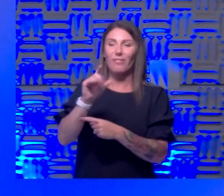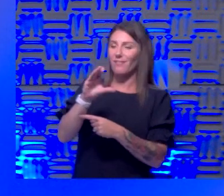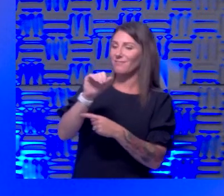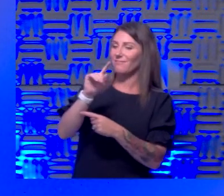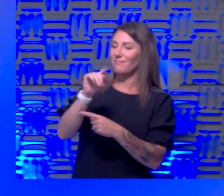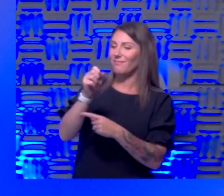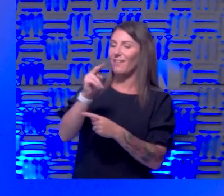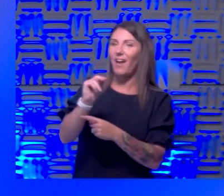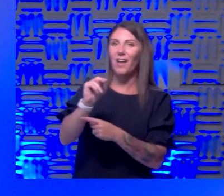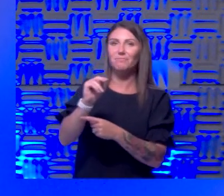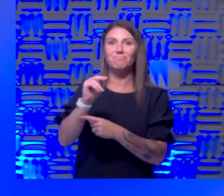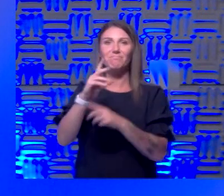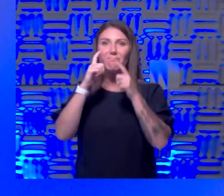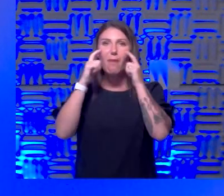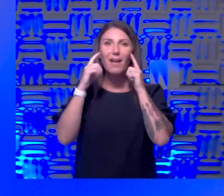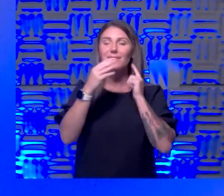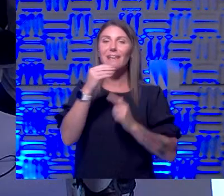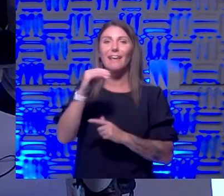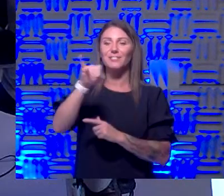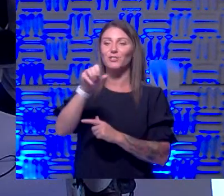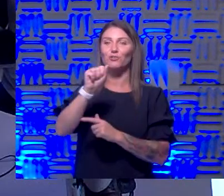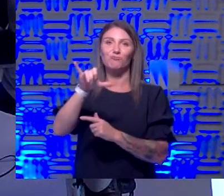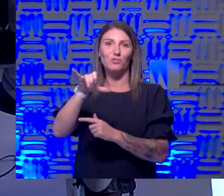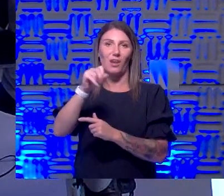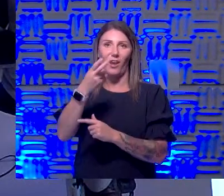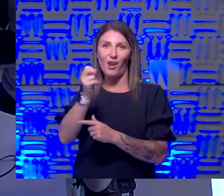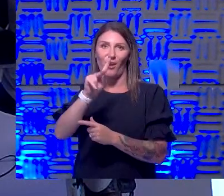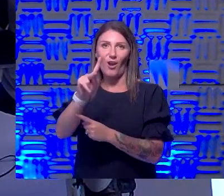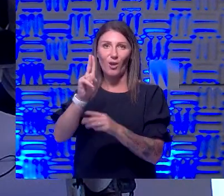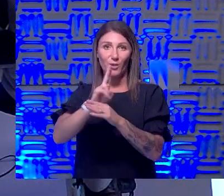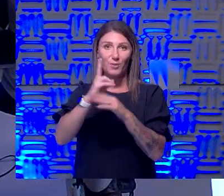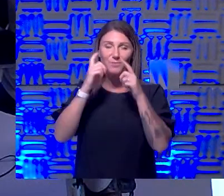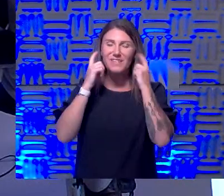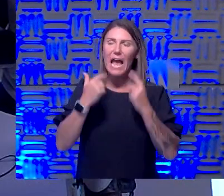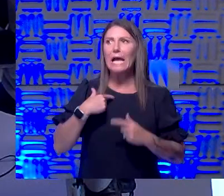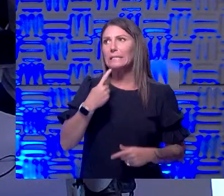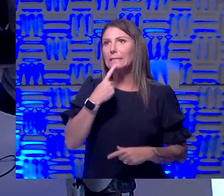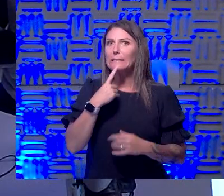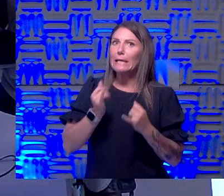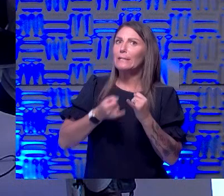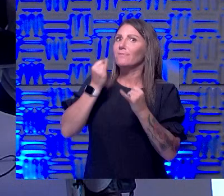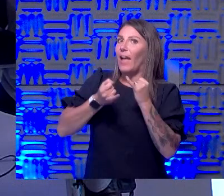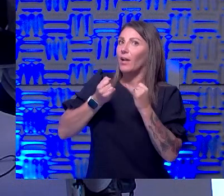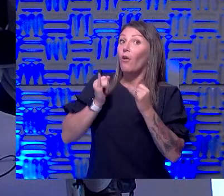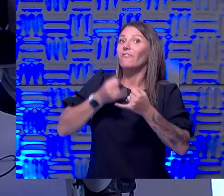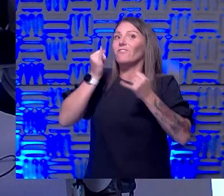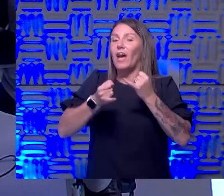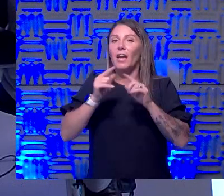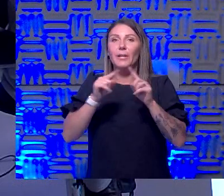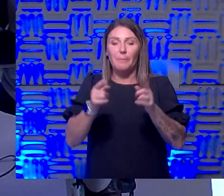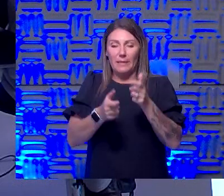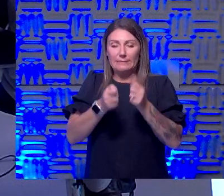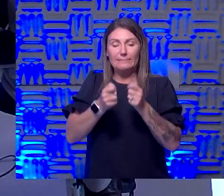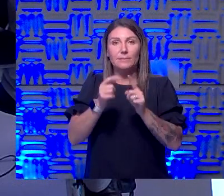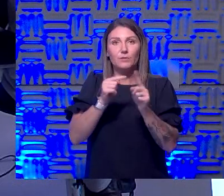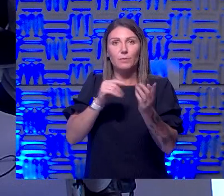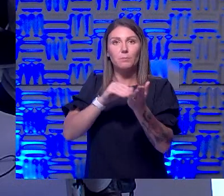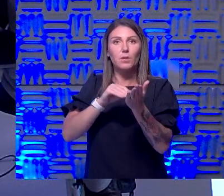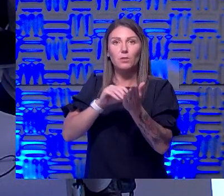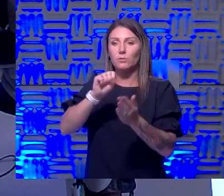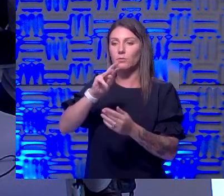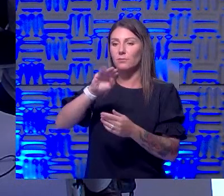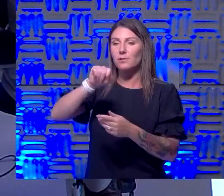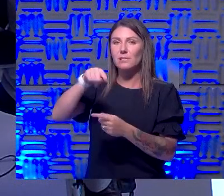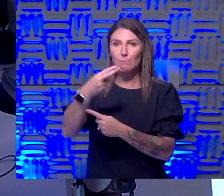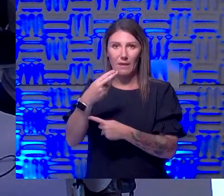as well. So I'm using all of those things. And Dr. Smith, I said final, but I just got a text from Dr. Smith, and of course